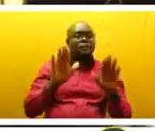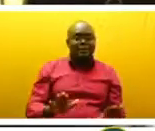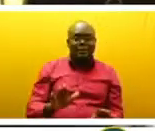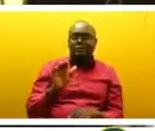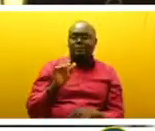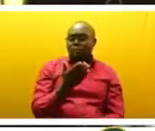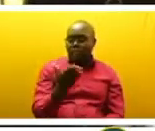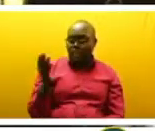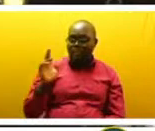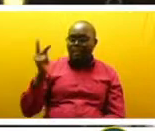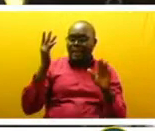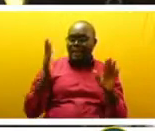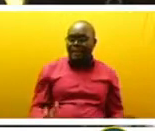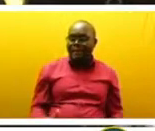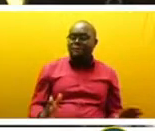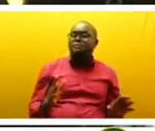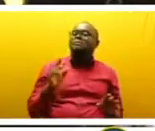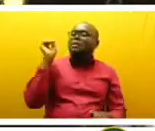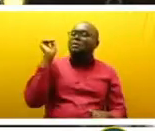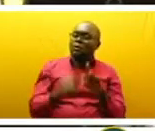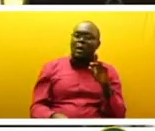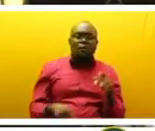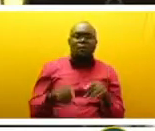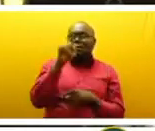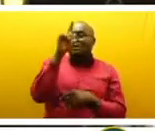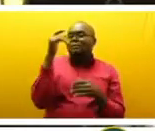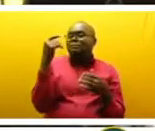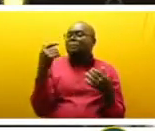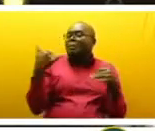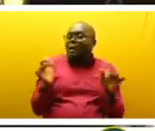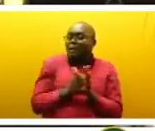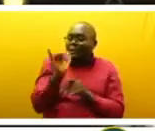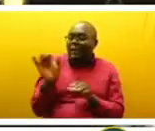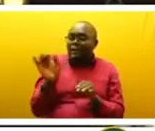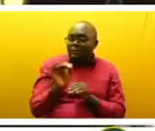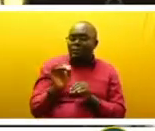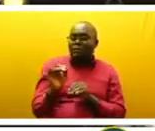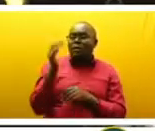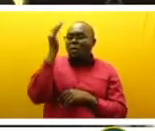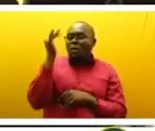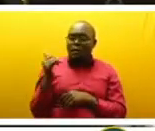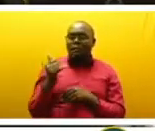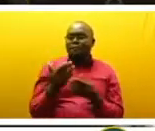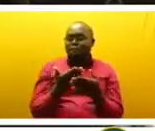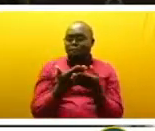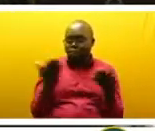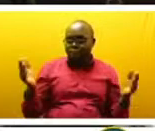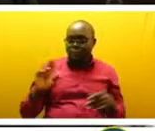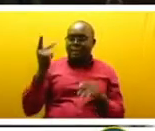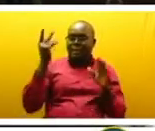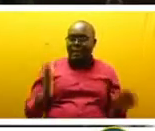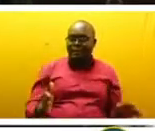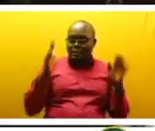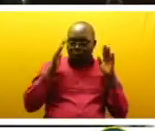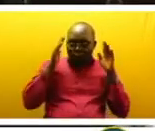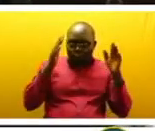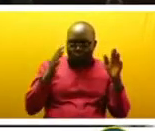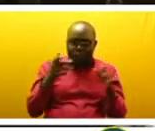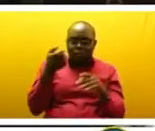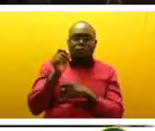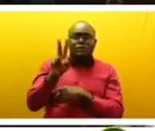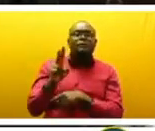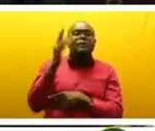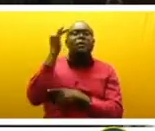them that you simply cannot joke about it. The reason your lordships and every Kenyan was glued to media